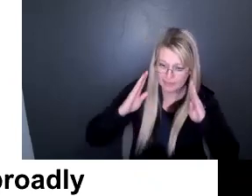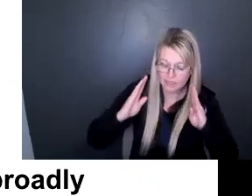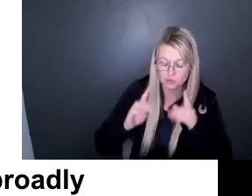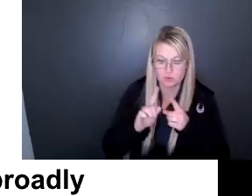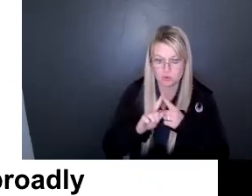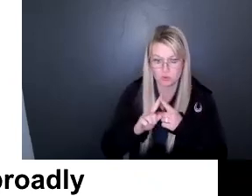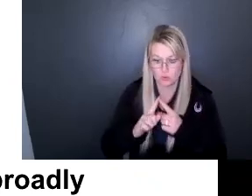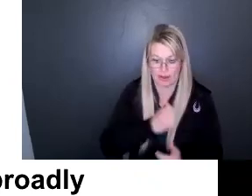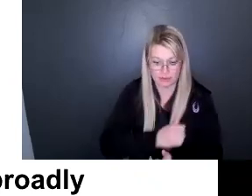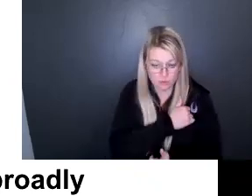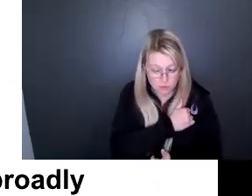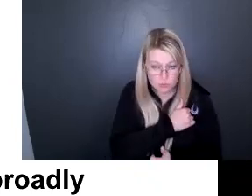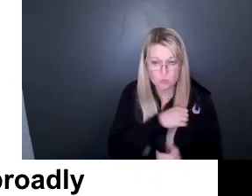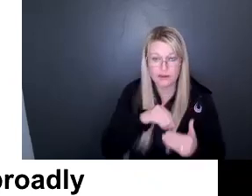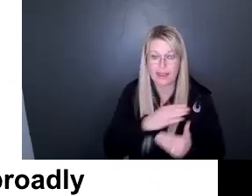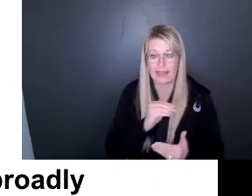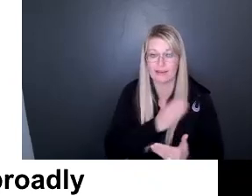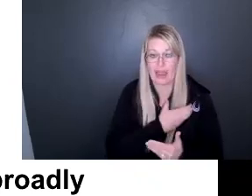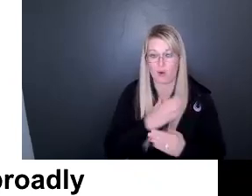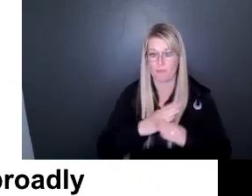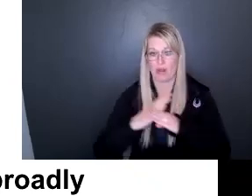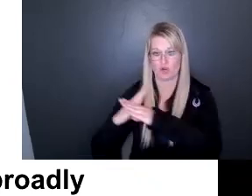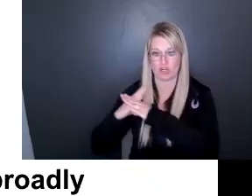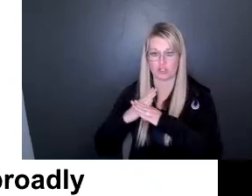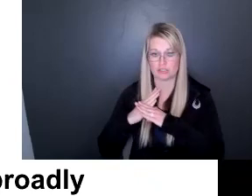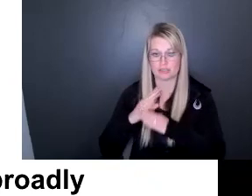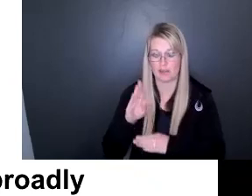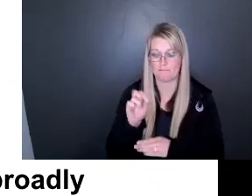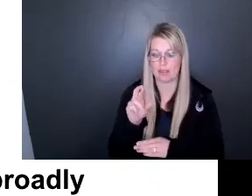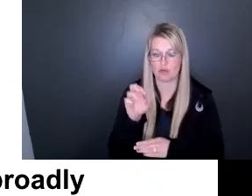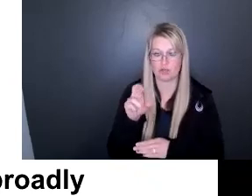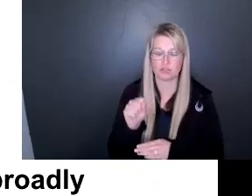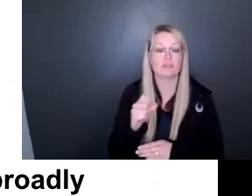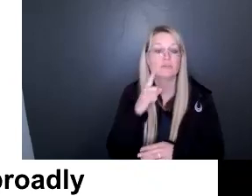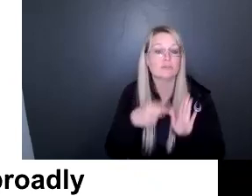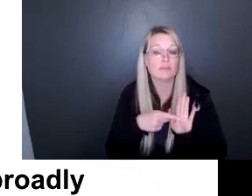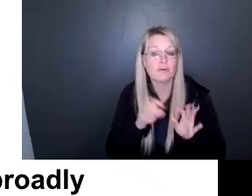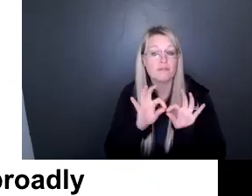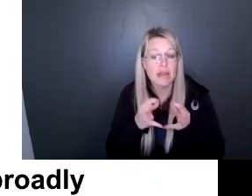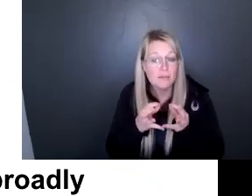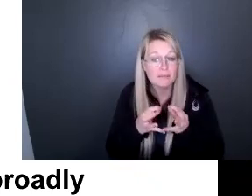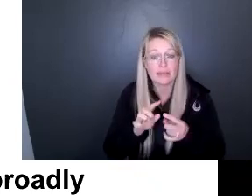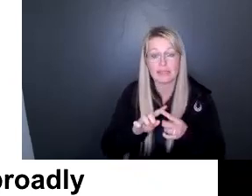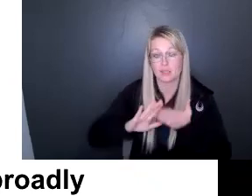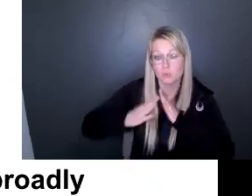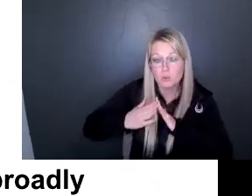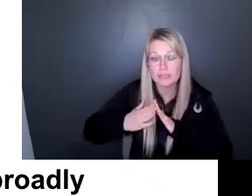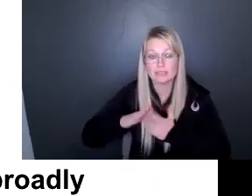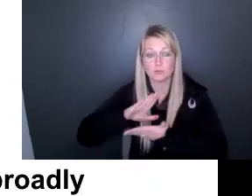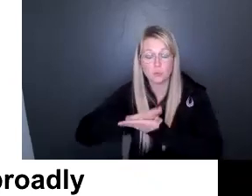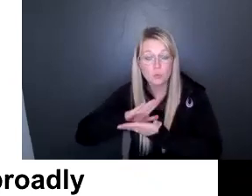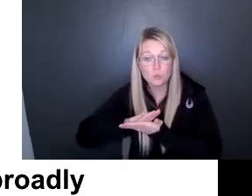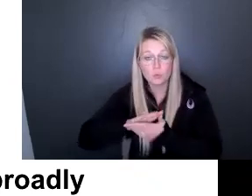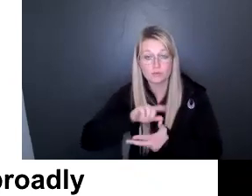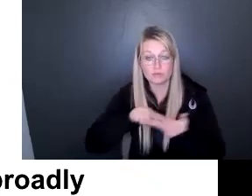to attitudinal barriers. Example, those within the families, communities, and schools that